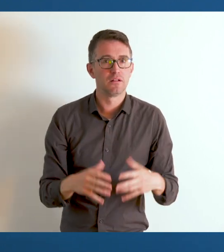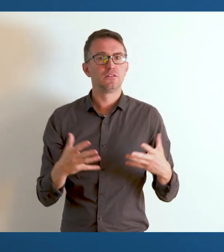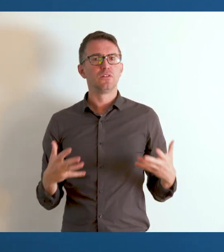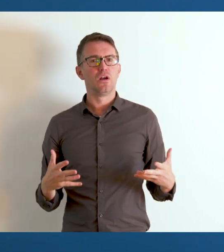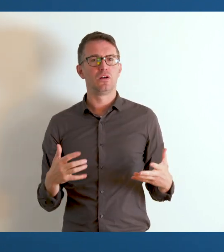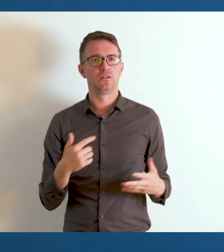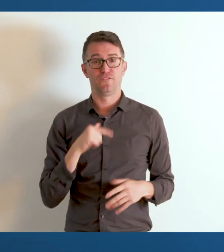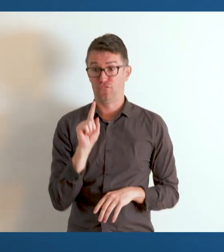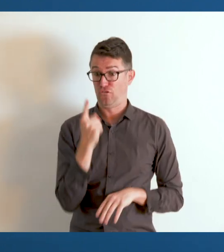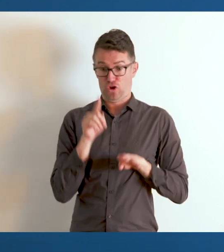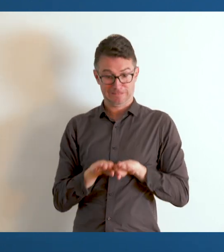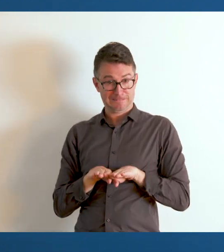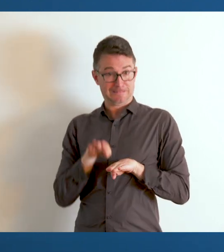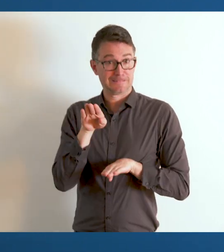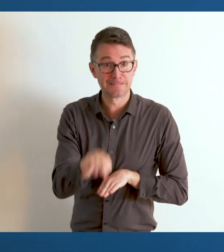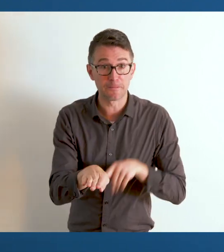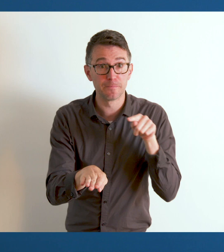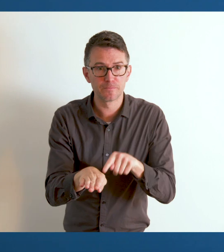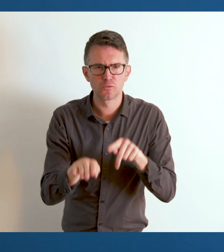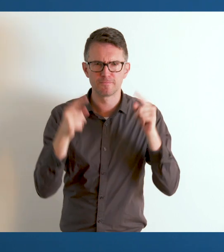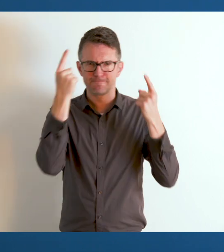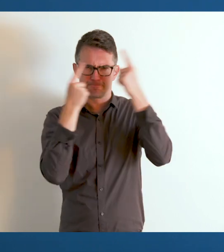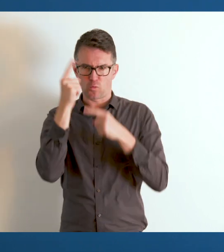goal, to look at questions for a census.